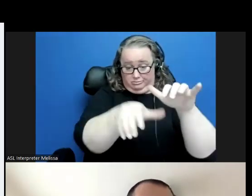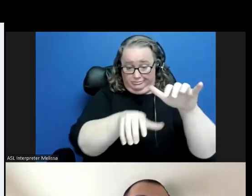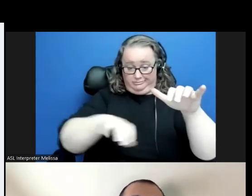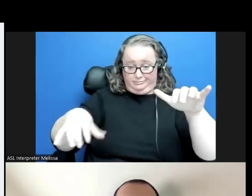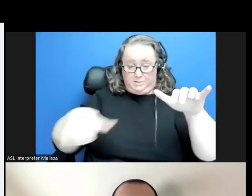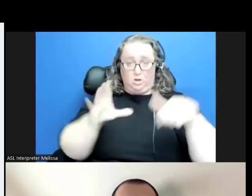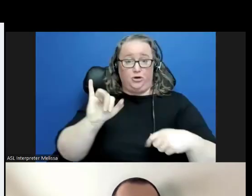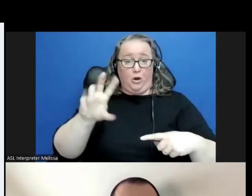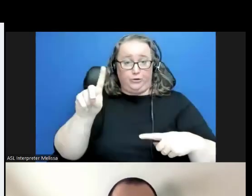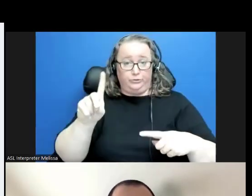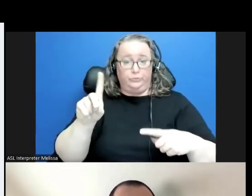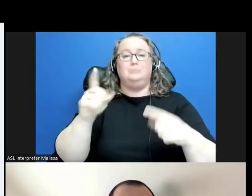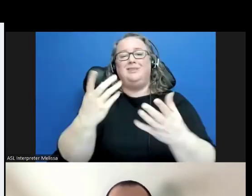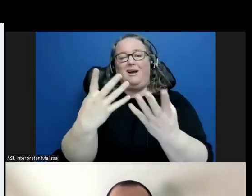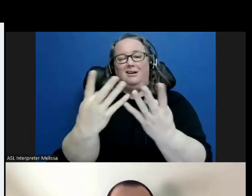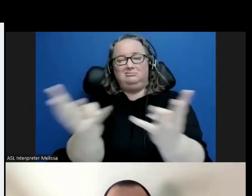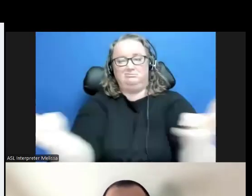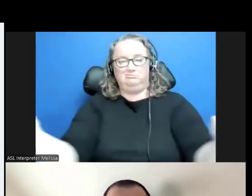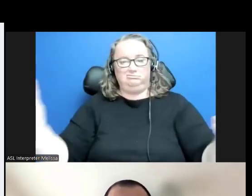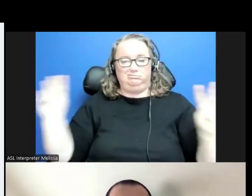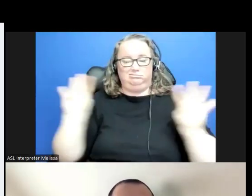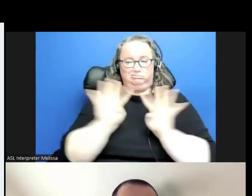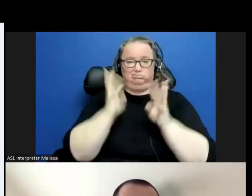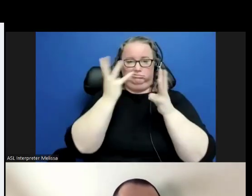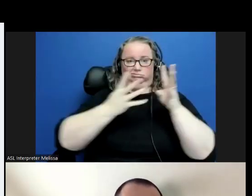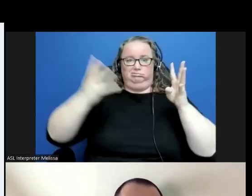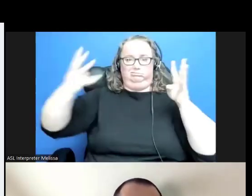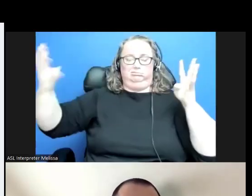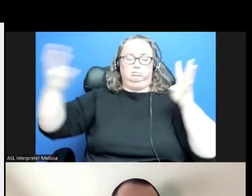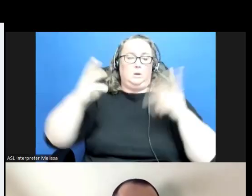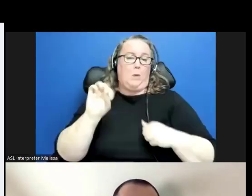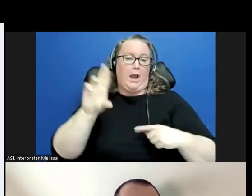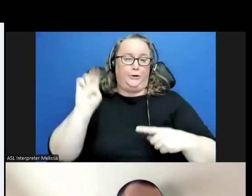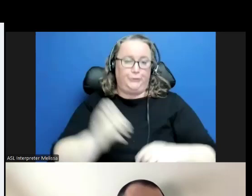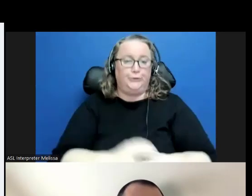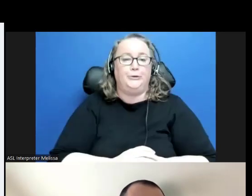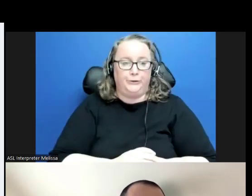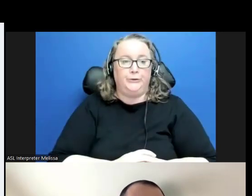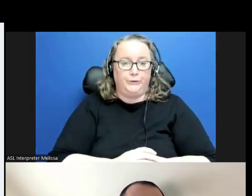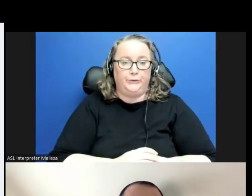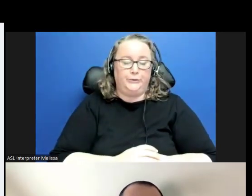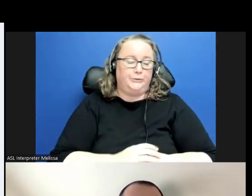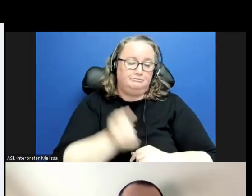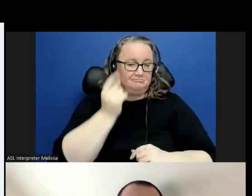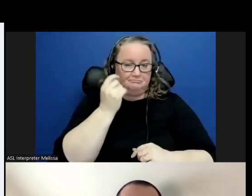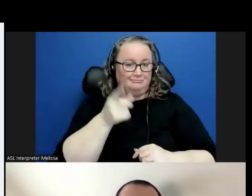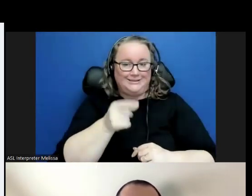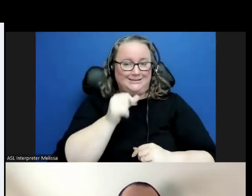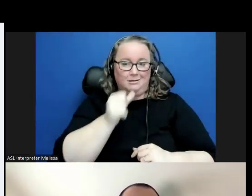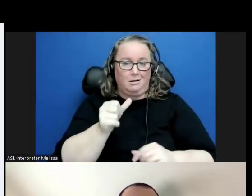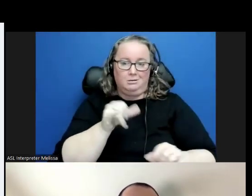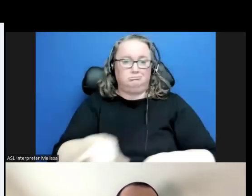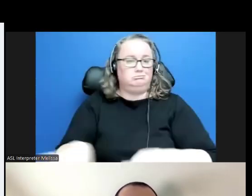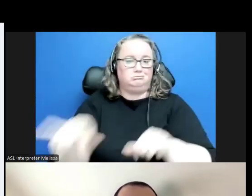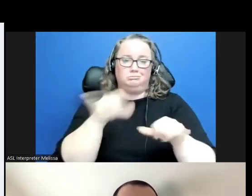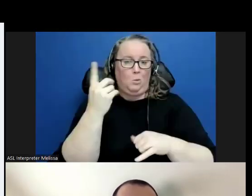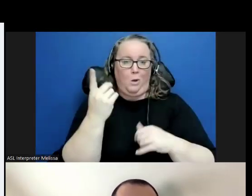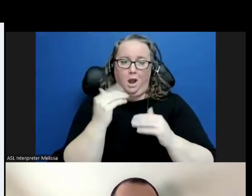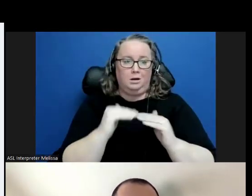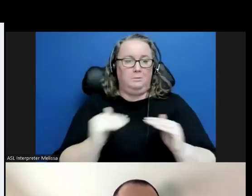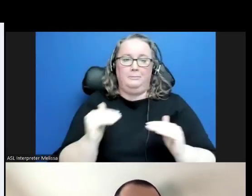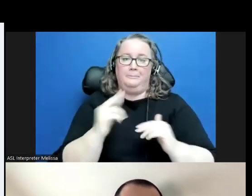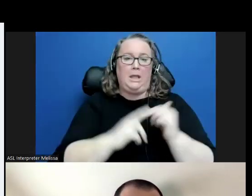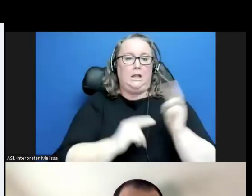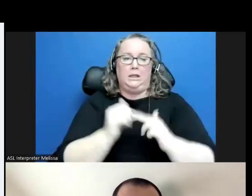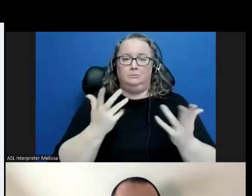by razor wire. And so that's the complex that houses Bridgewater. It's not your standard single building hospital